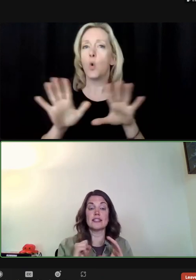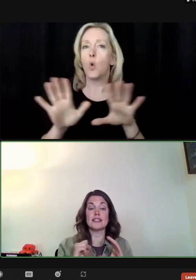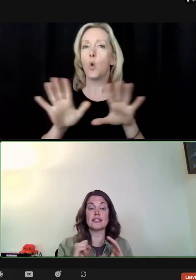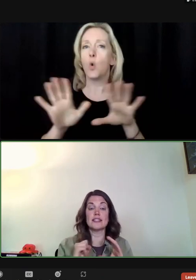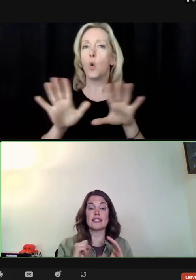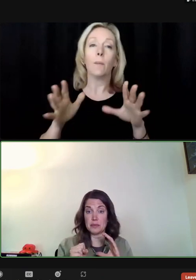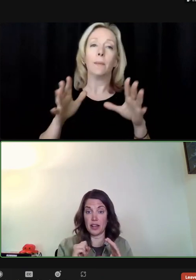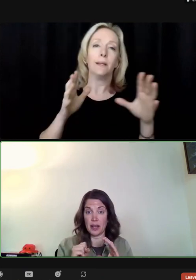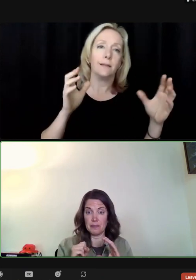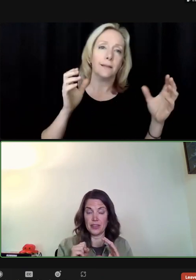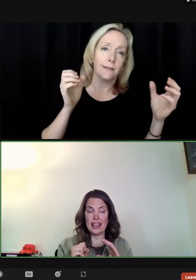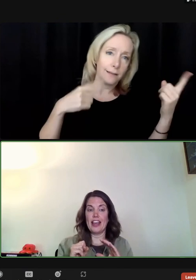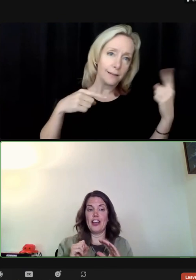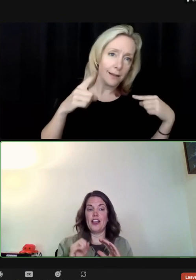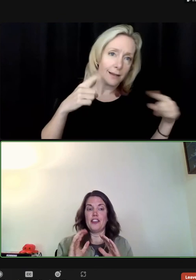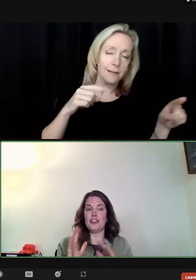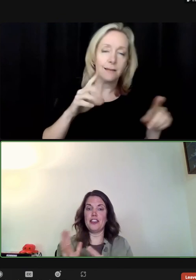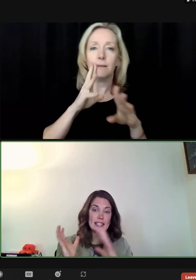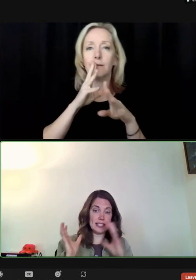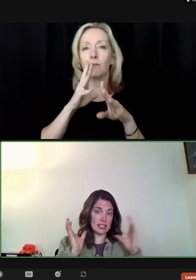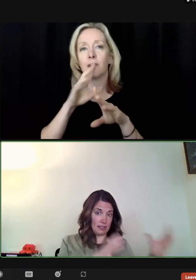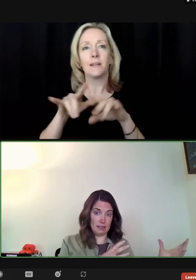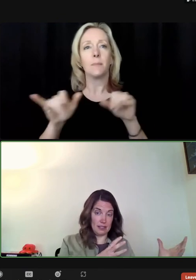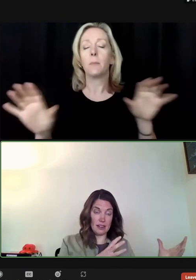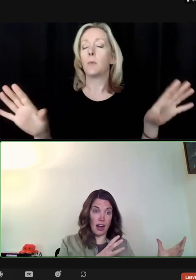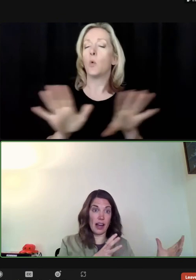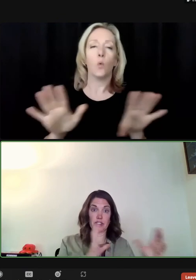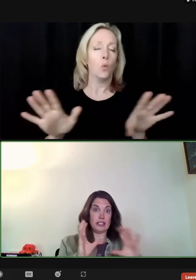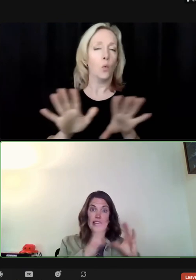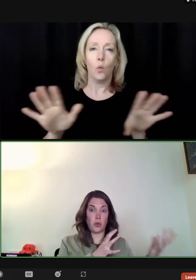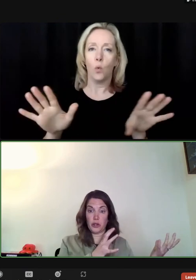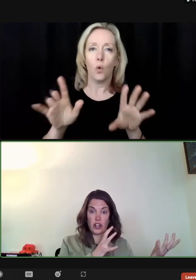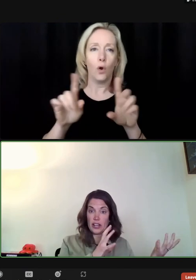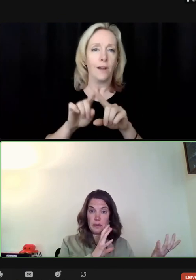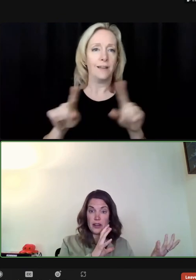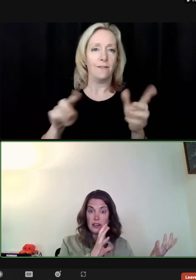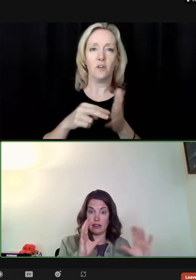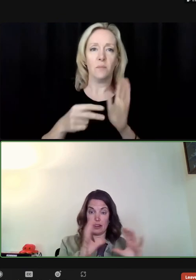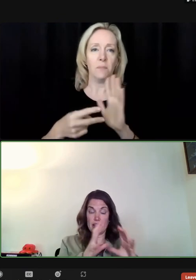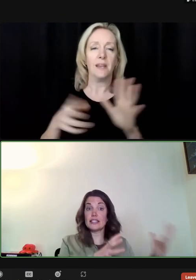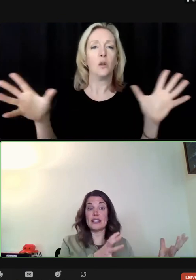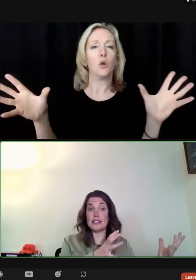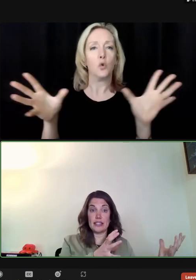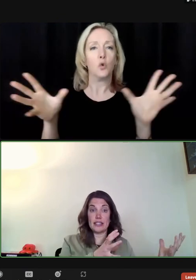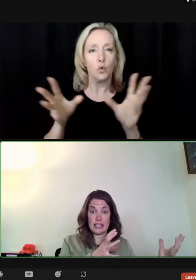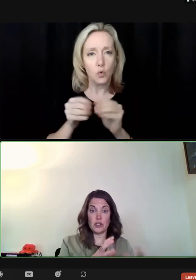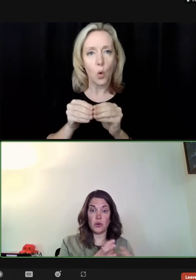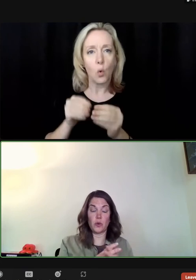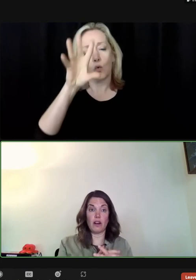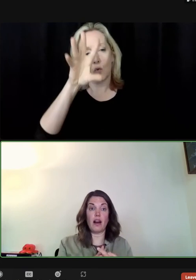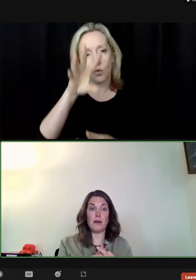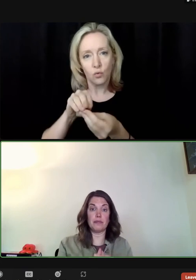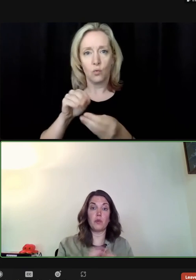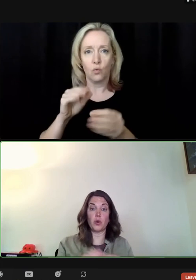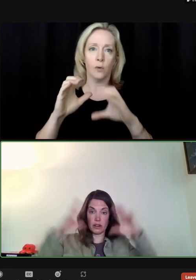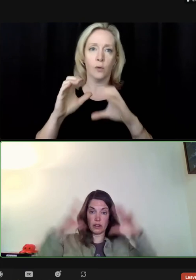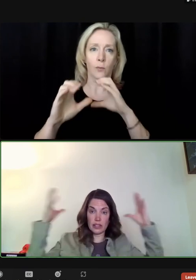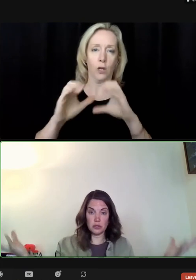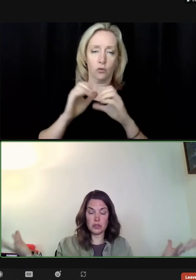are talking and signing at the same time. That's not really how we're talking about it in this sense, at least,